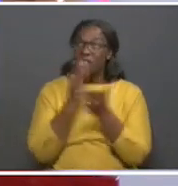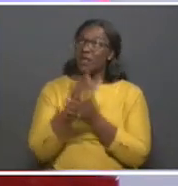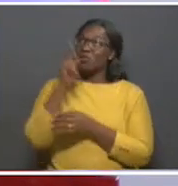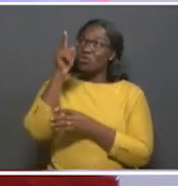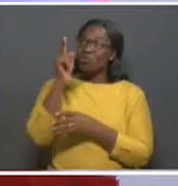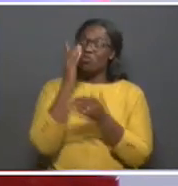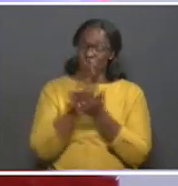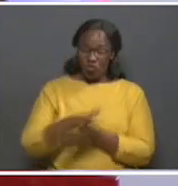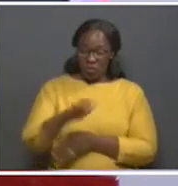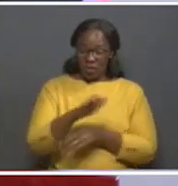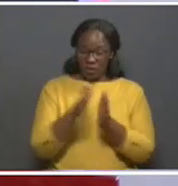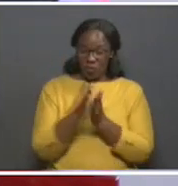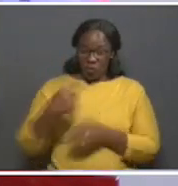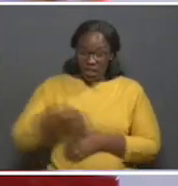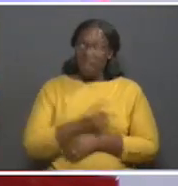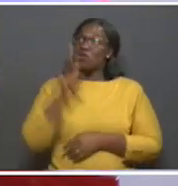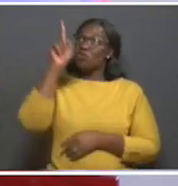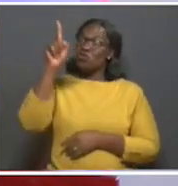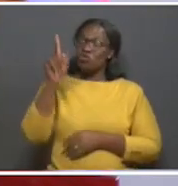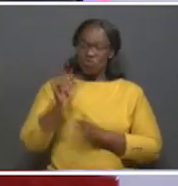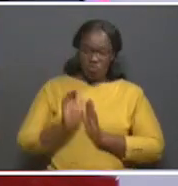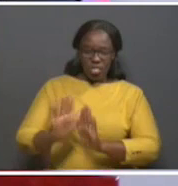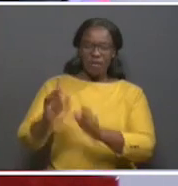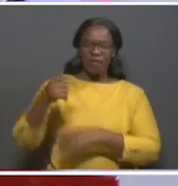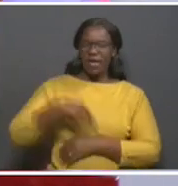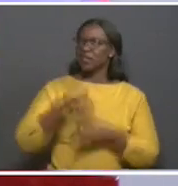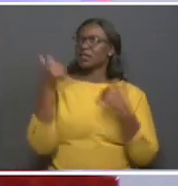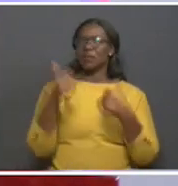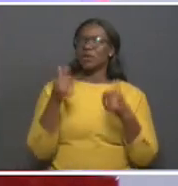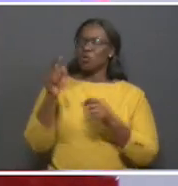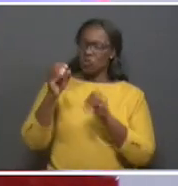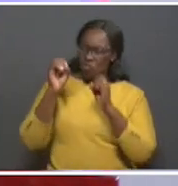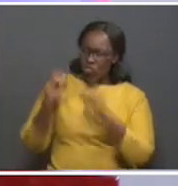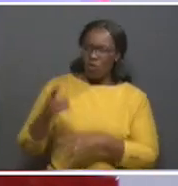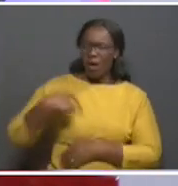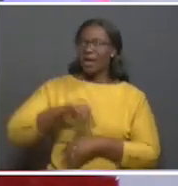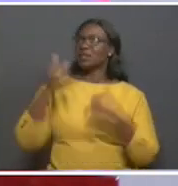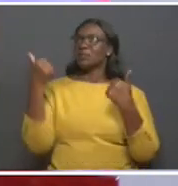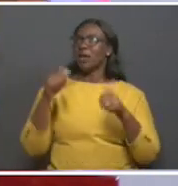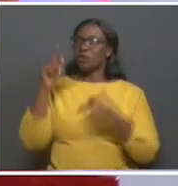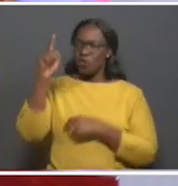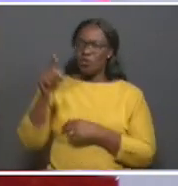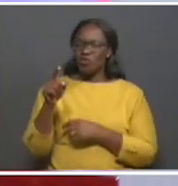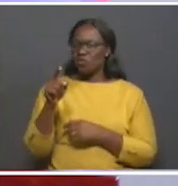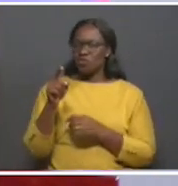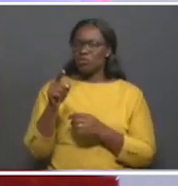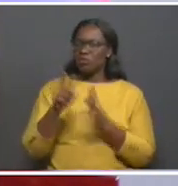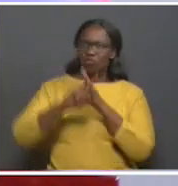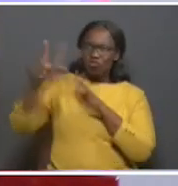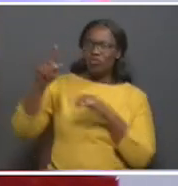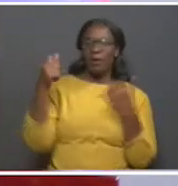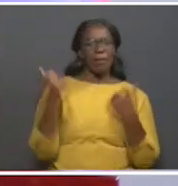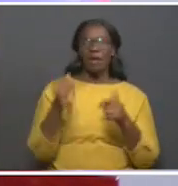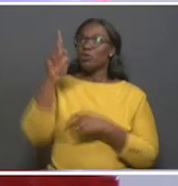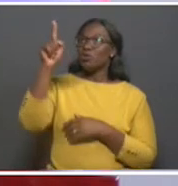are present with us. You have not abandoned us. You have not forsaken us. You have not taken leave. You have not